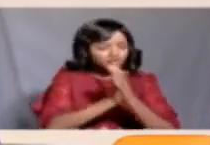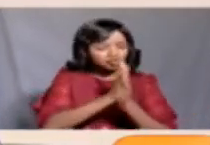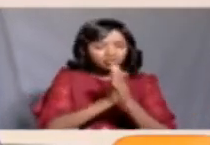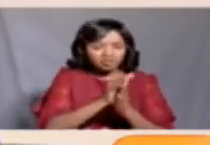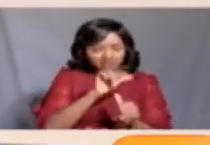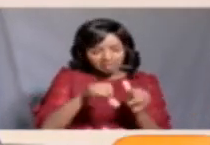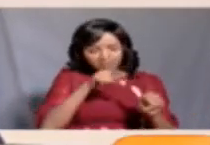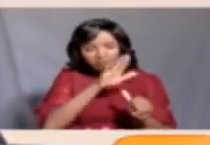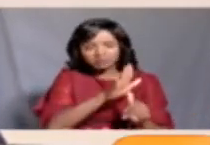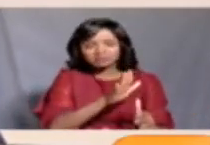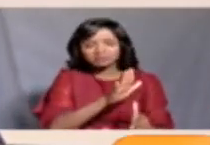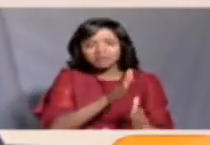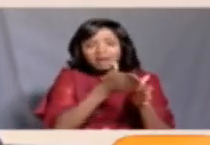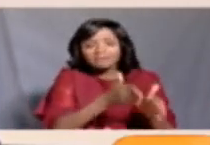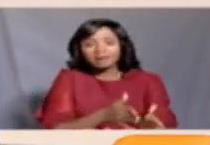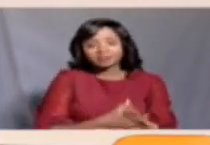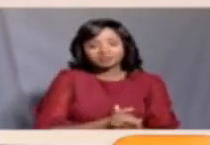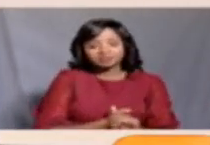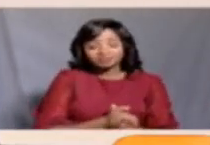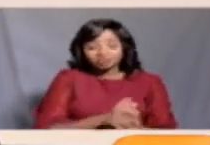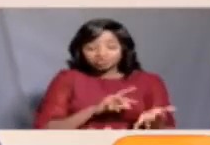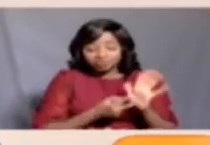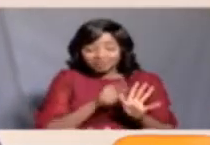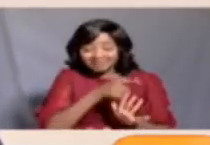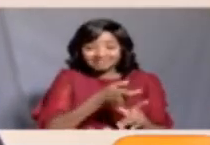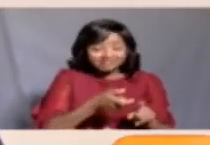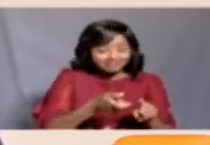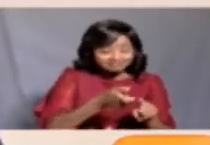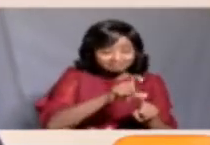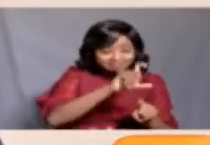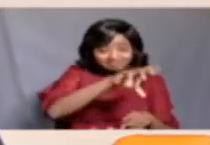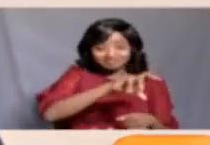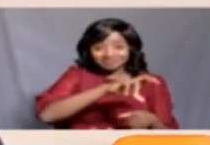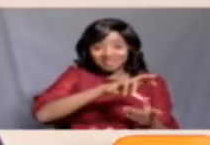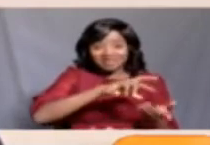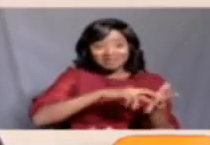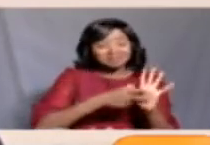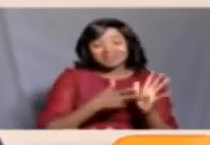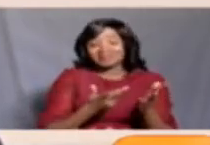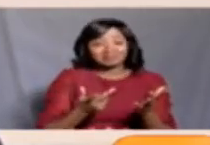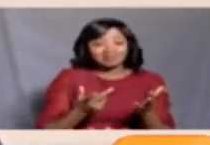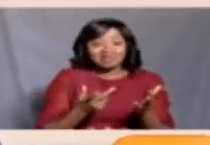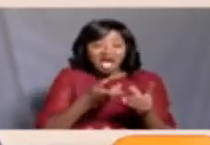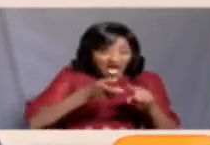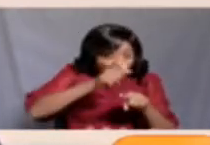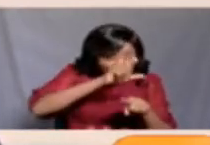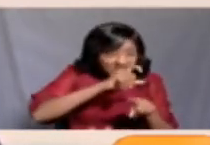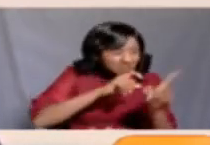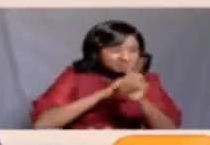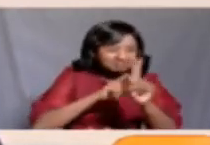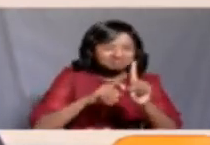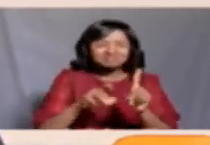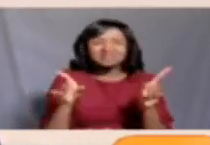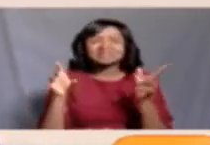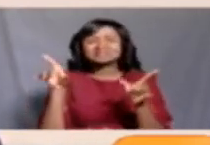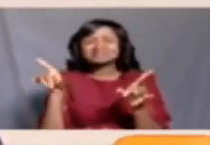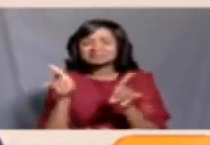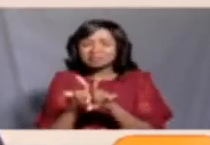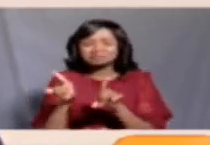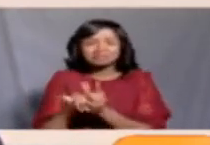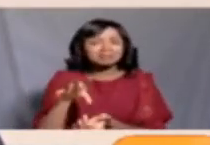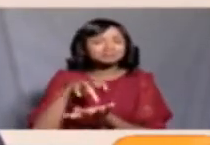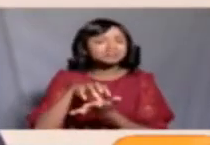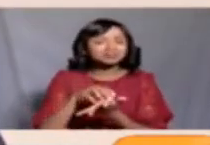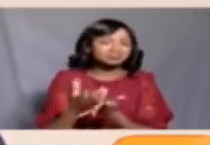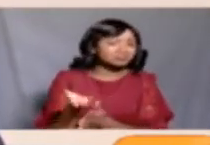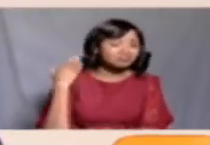therefore, what seems to be an increase might actually, in fact, be probably status quo. or representing what's the case. However, I can't speak